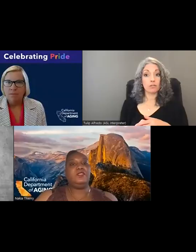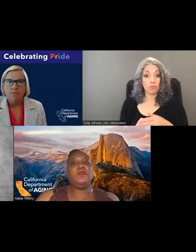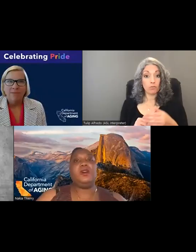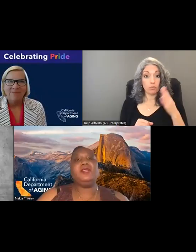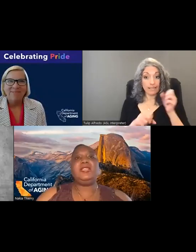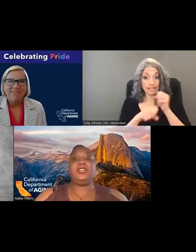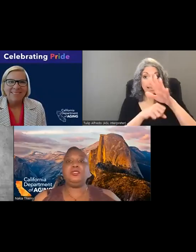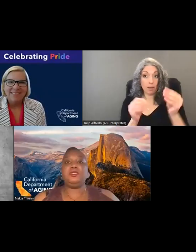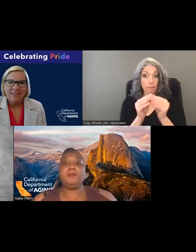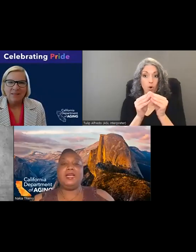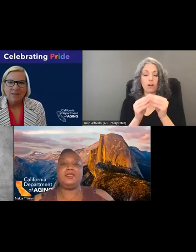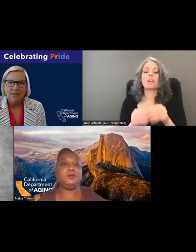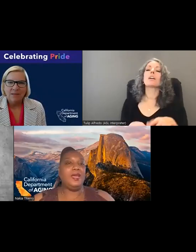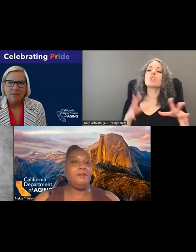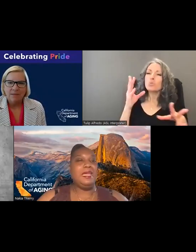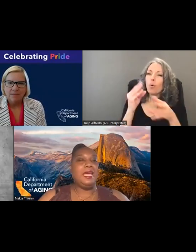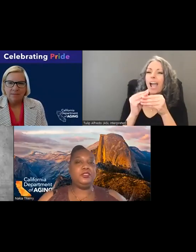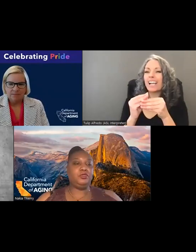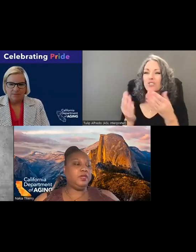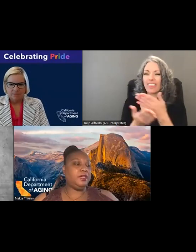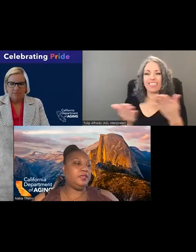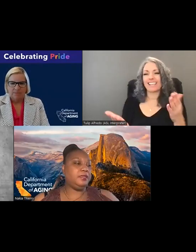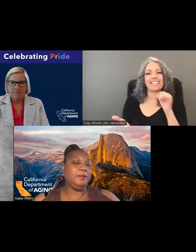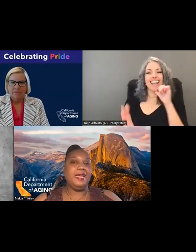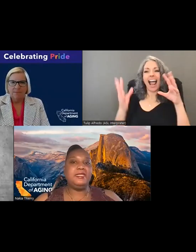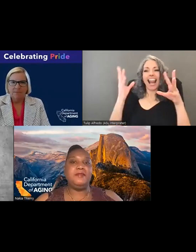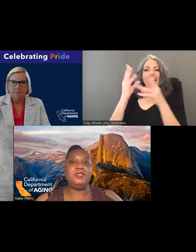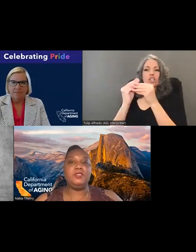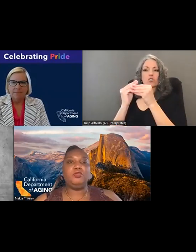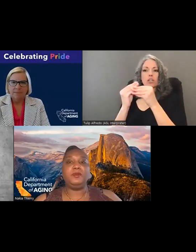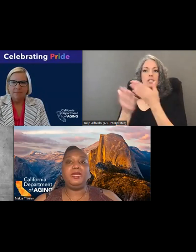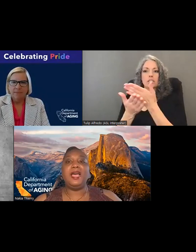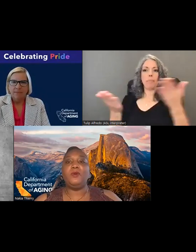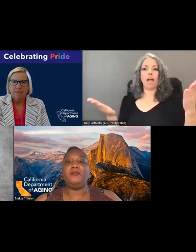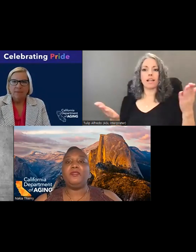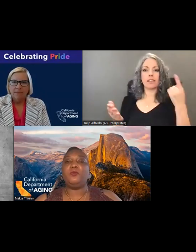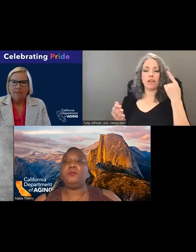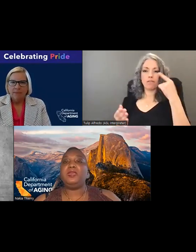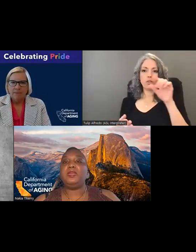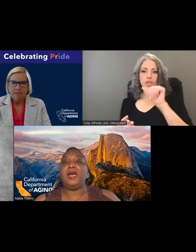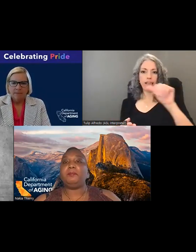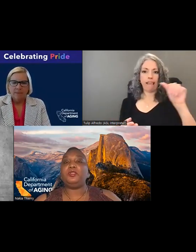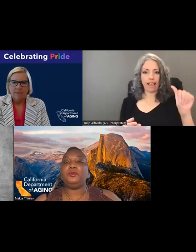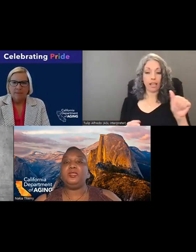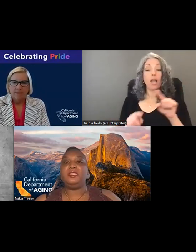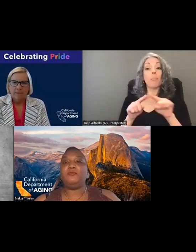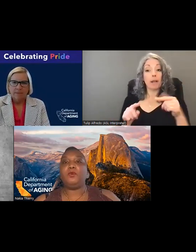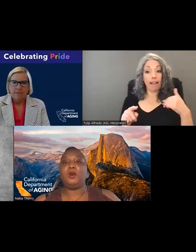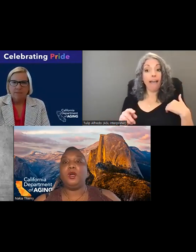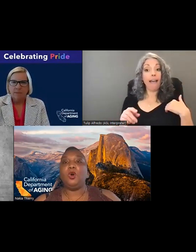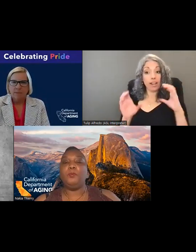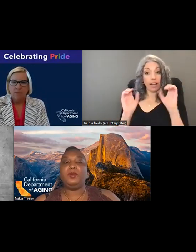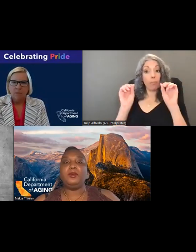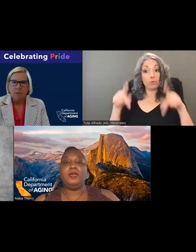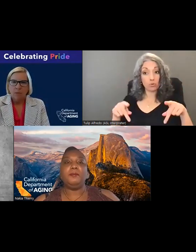So as far as extra supplies, there will not be extra supplies given to the AAAs. However, there will be an opportunity